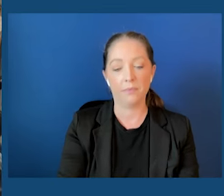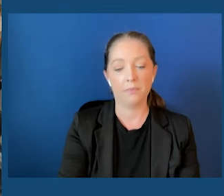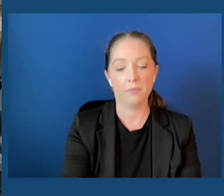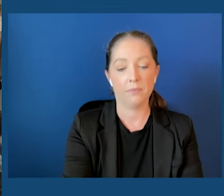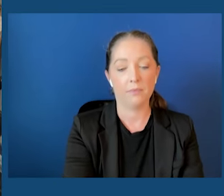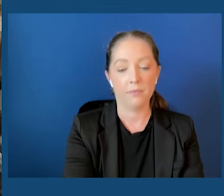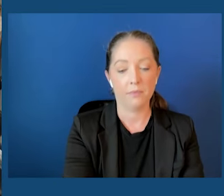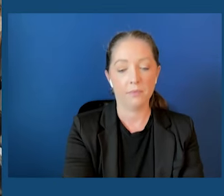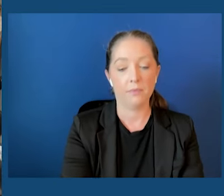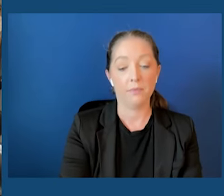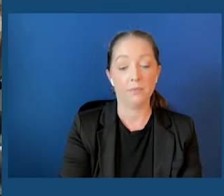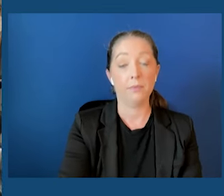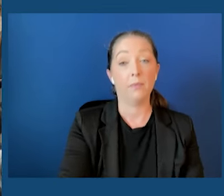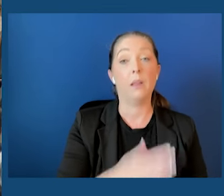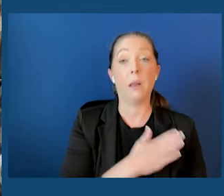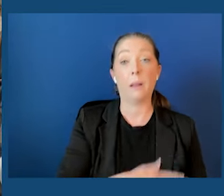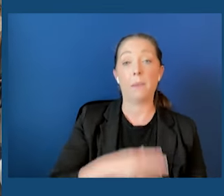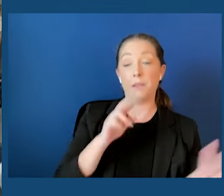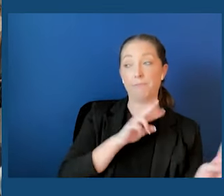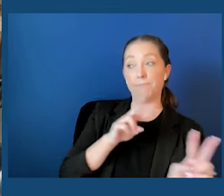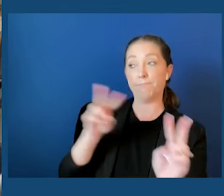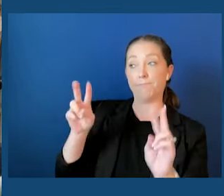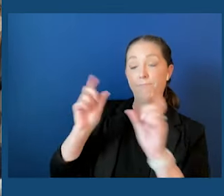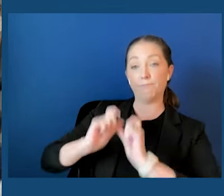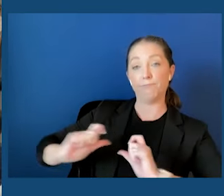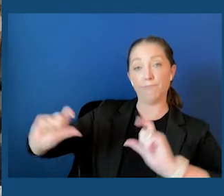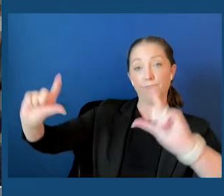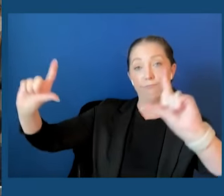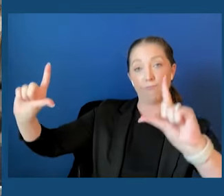Please direct your attention to the screen in front of the room.